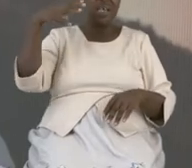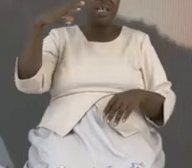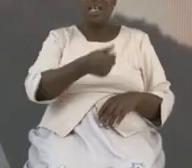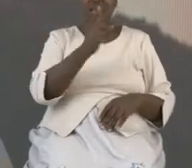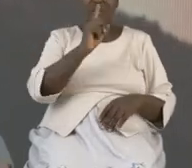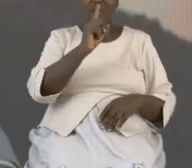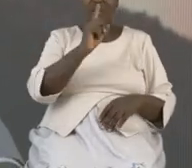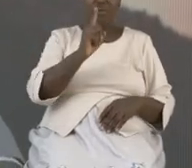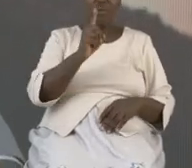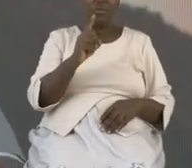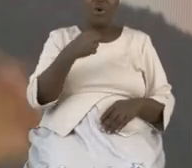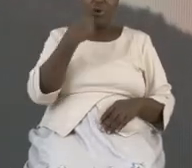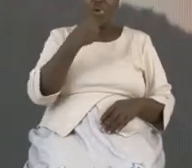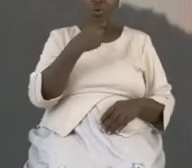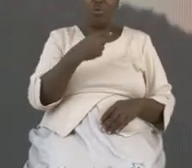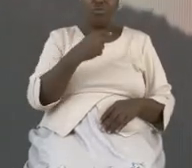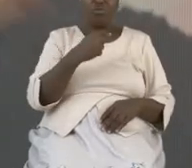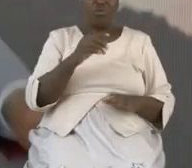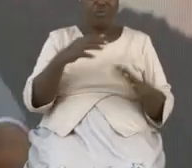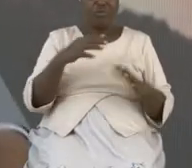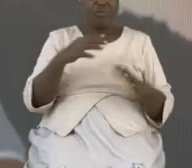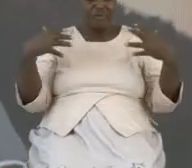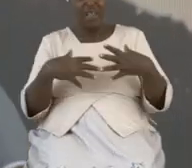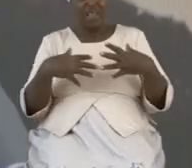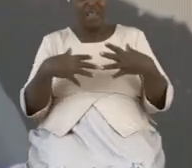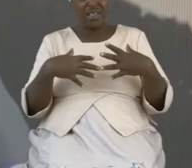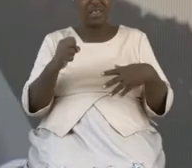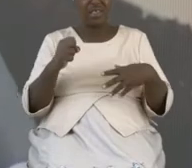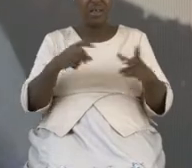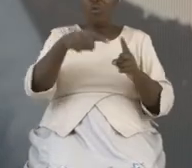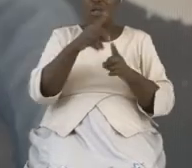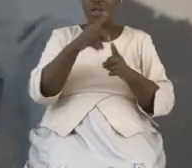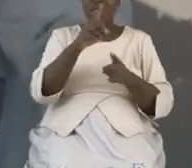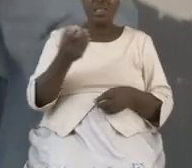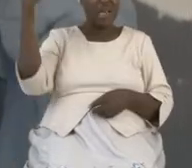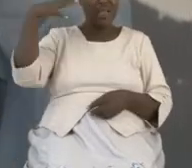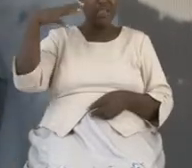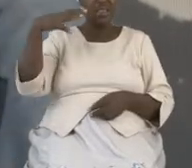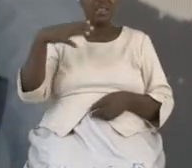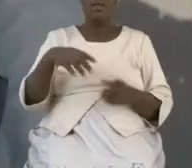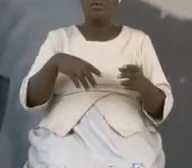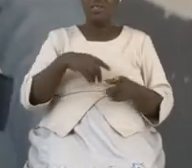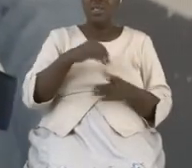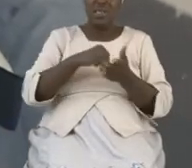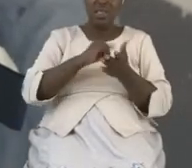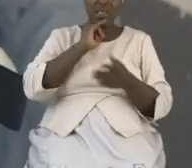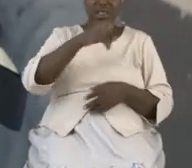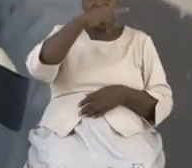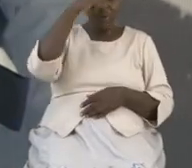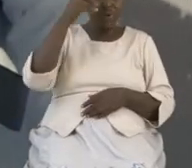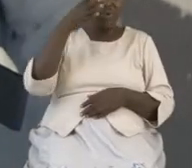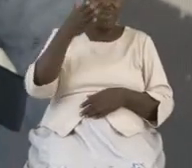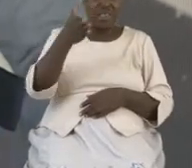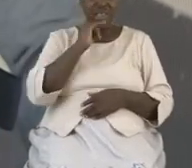who trembles when the light comes on, is because there is something to hide